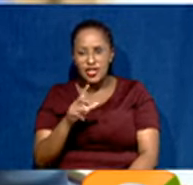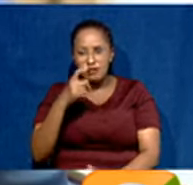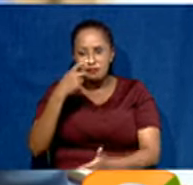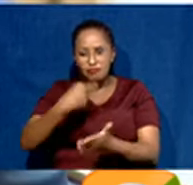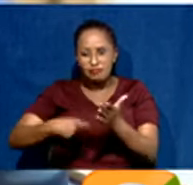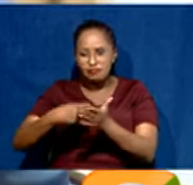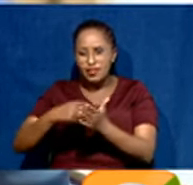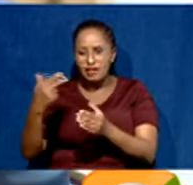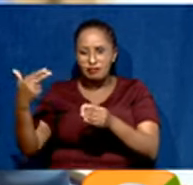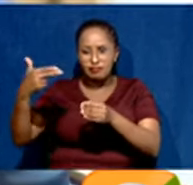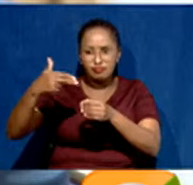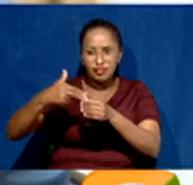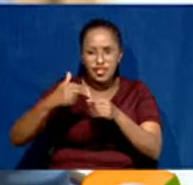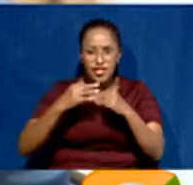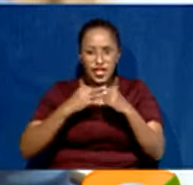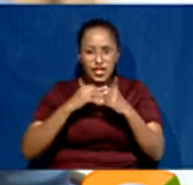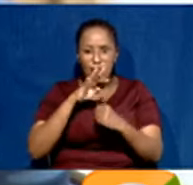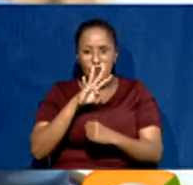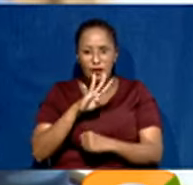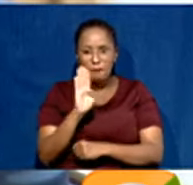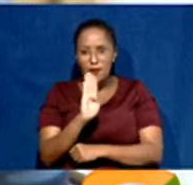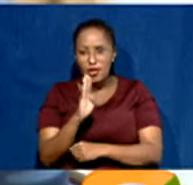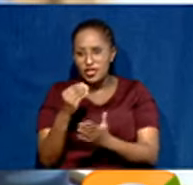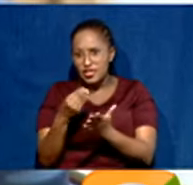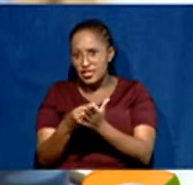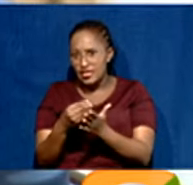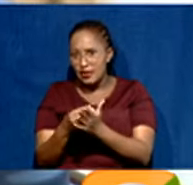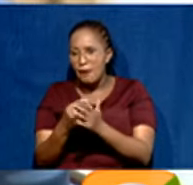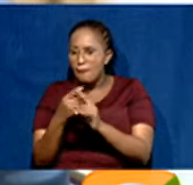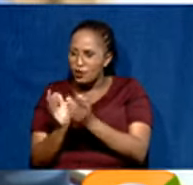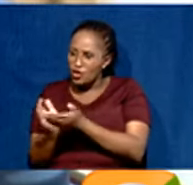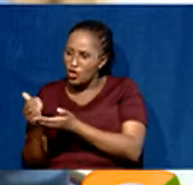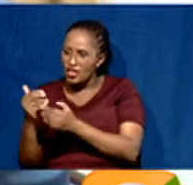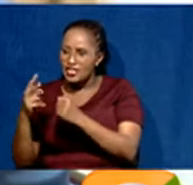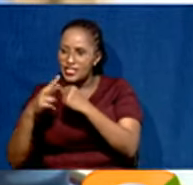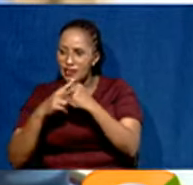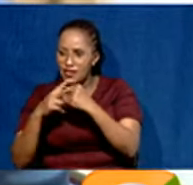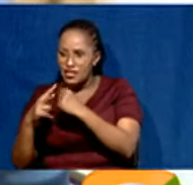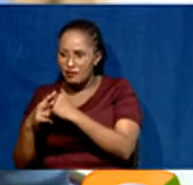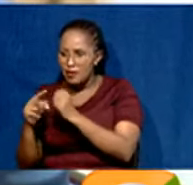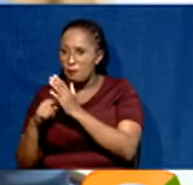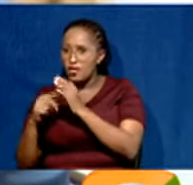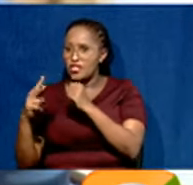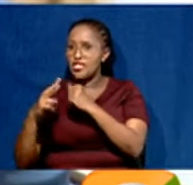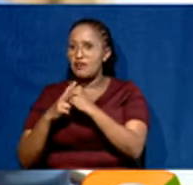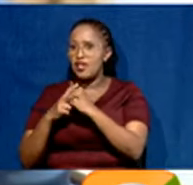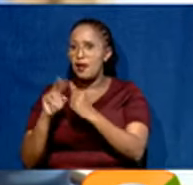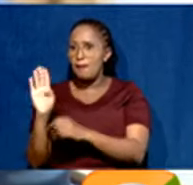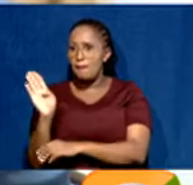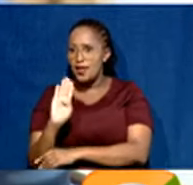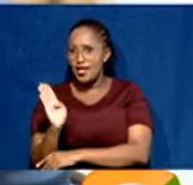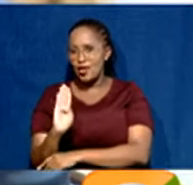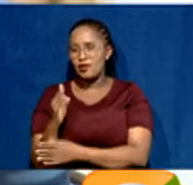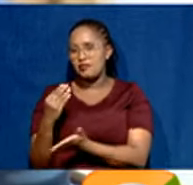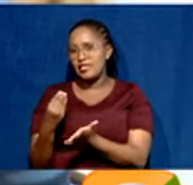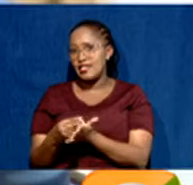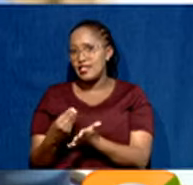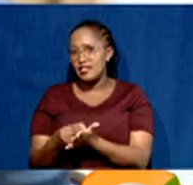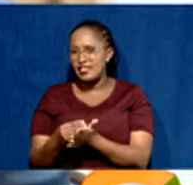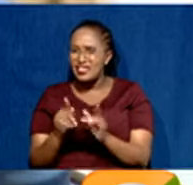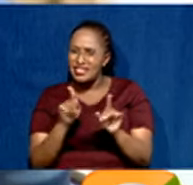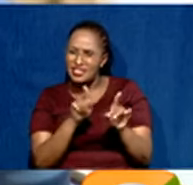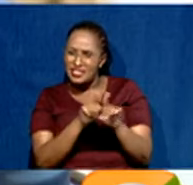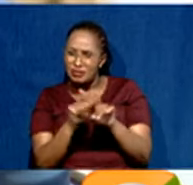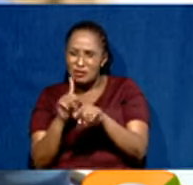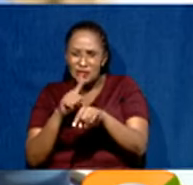the target was 84.6 billion shillings. They collected 77.7 billion shillings. Similar